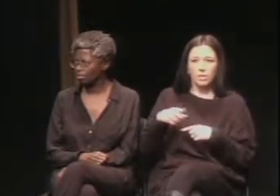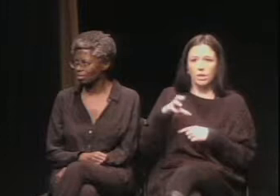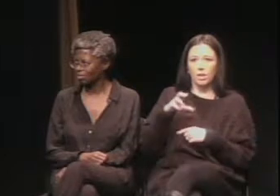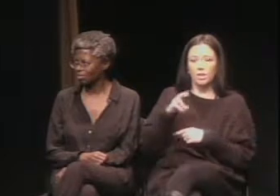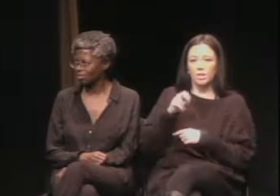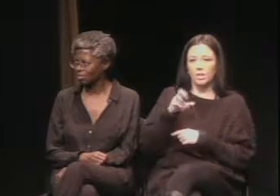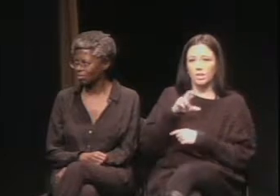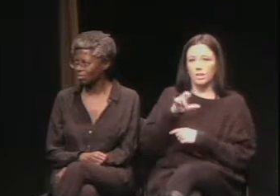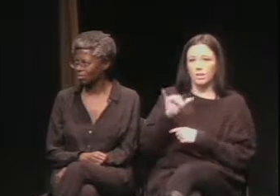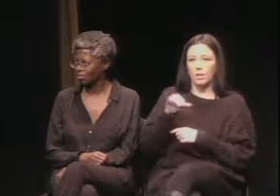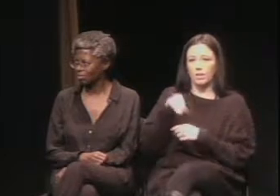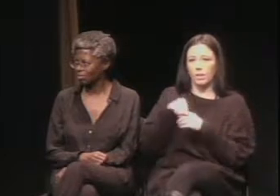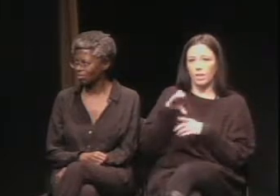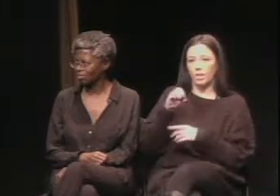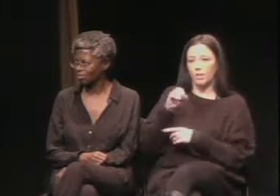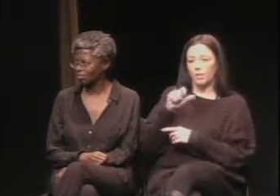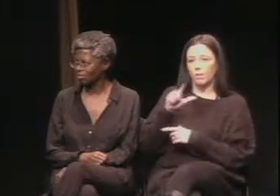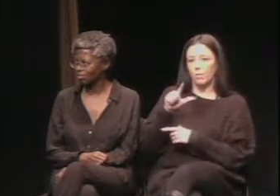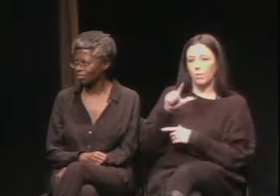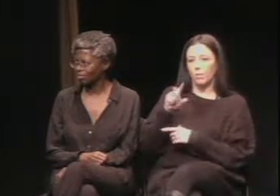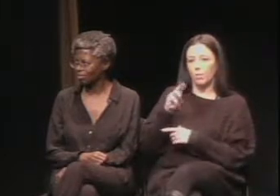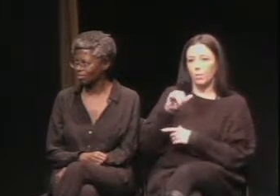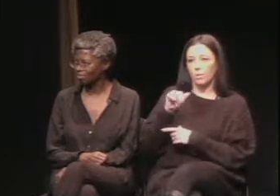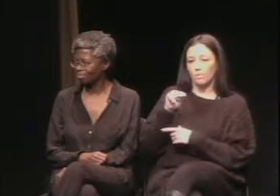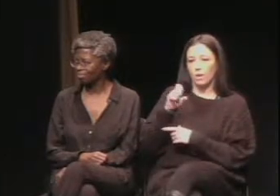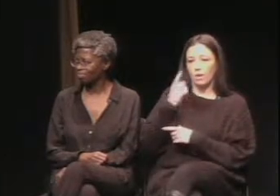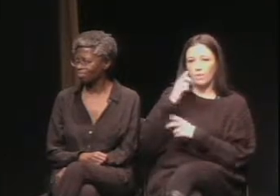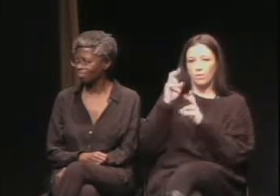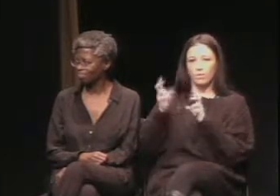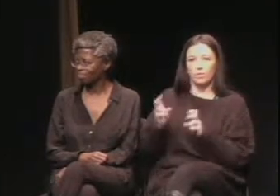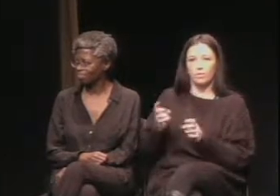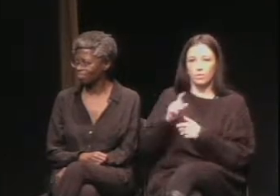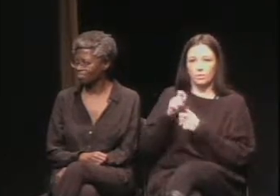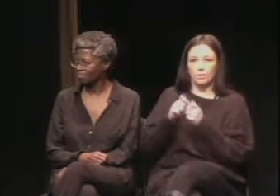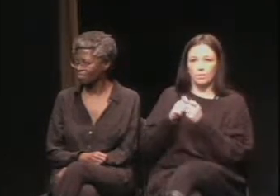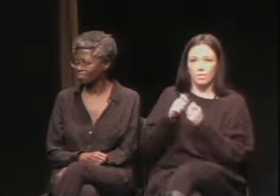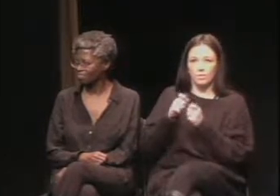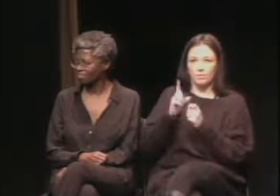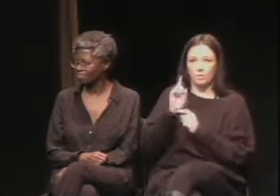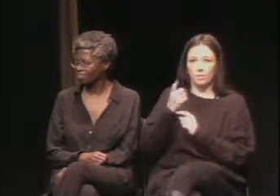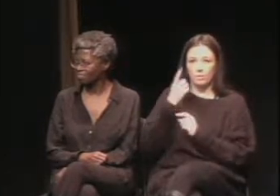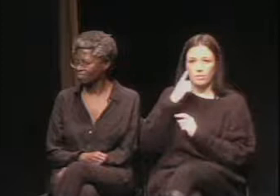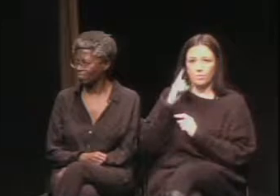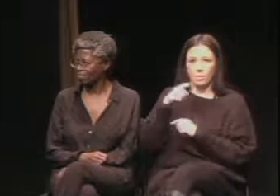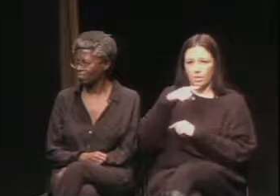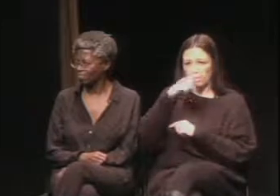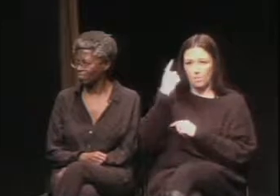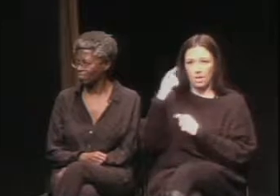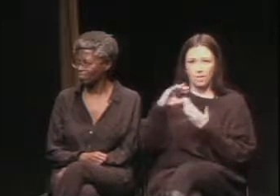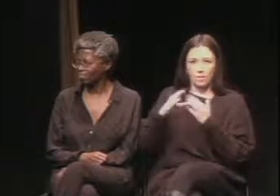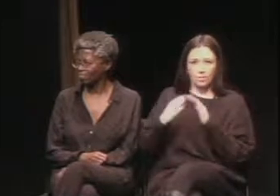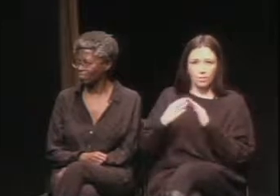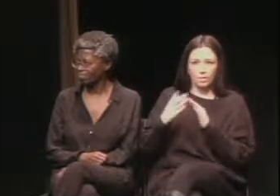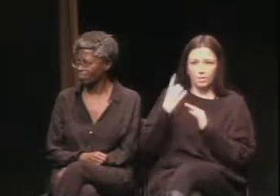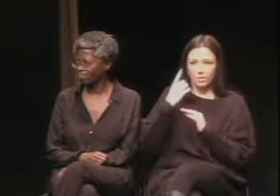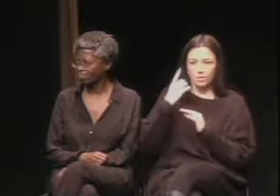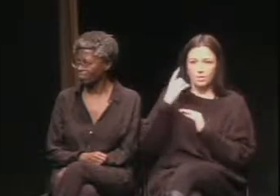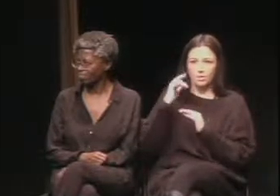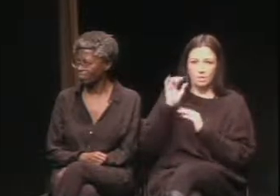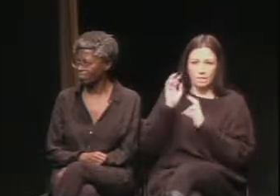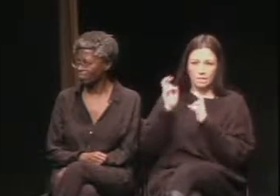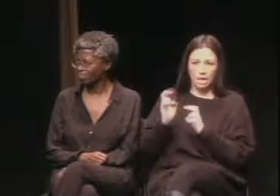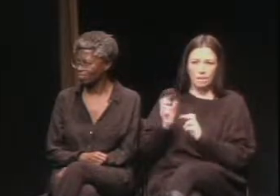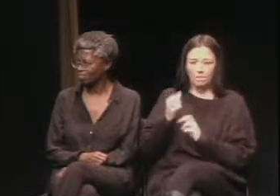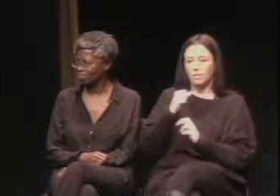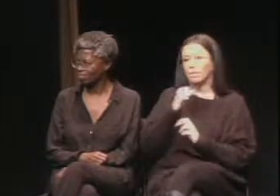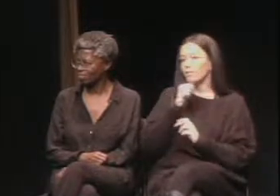whole topic. Mm. It's a watershed moment. Specifically a watershed moment for the Black community, because this is a topic I don't think